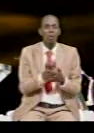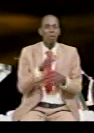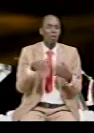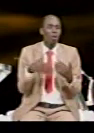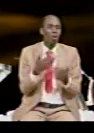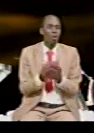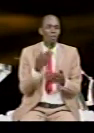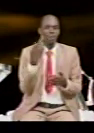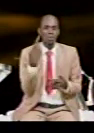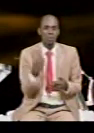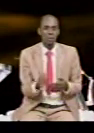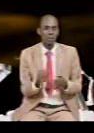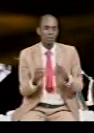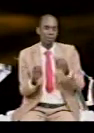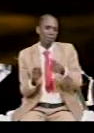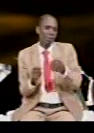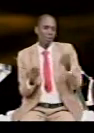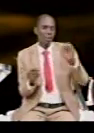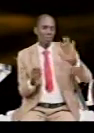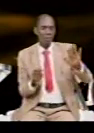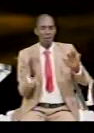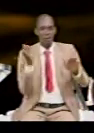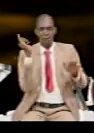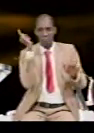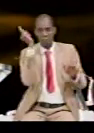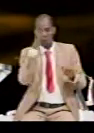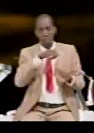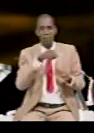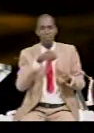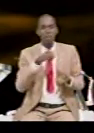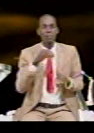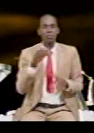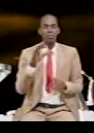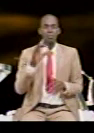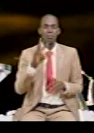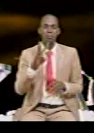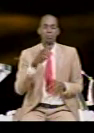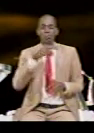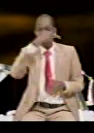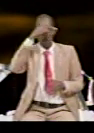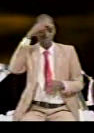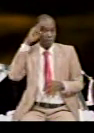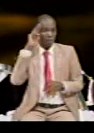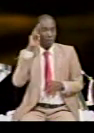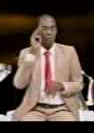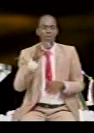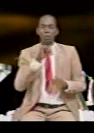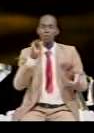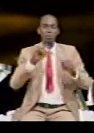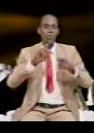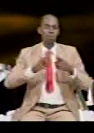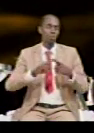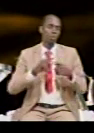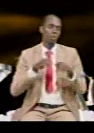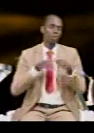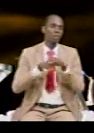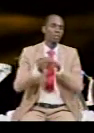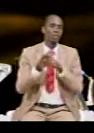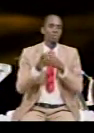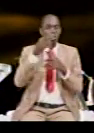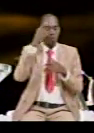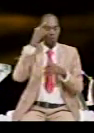they didn't make it through because empty lamps is darkness, and